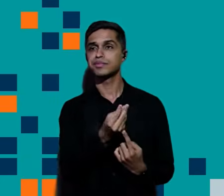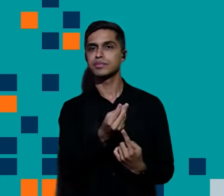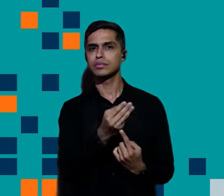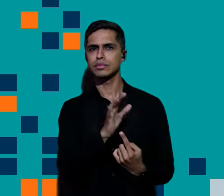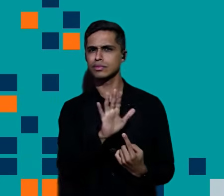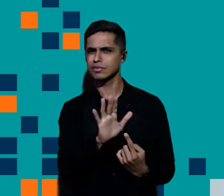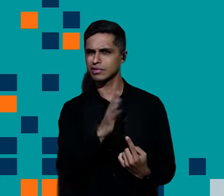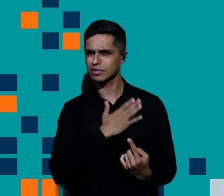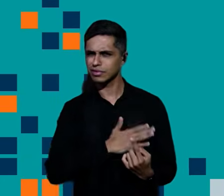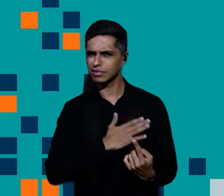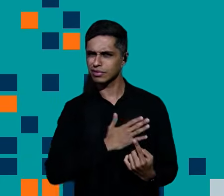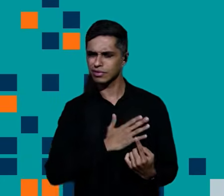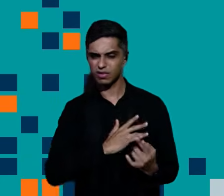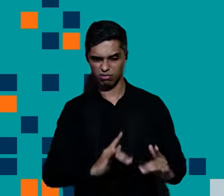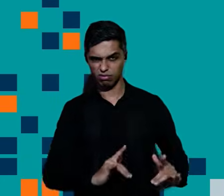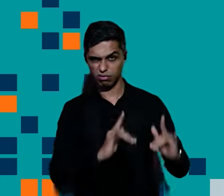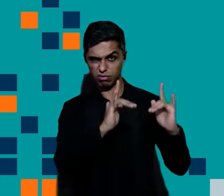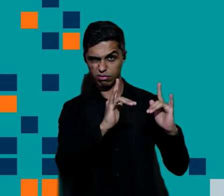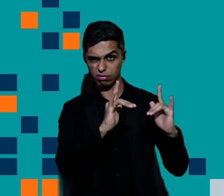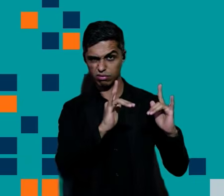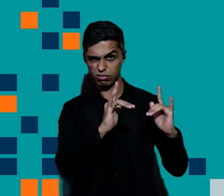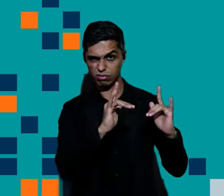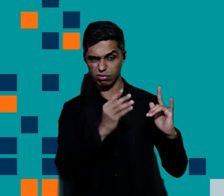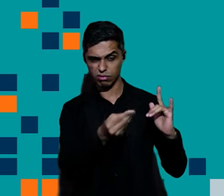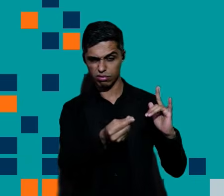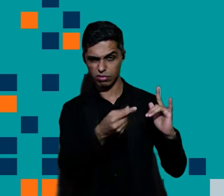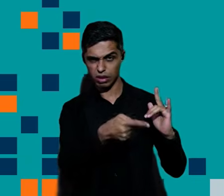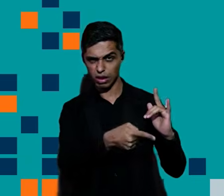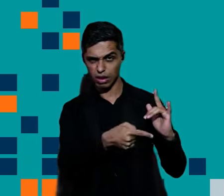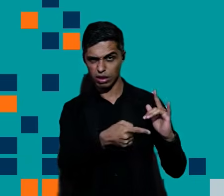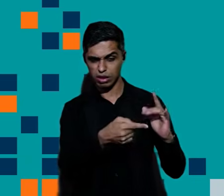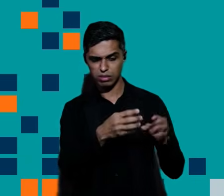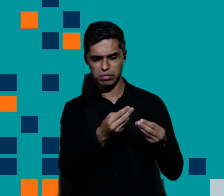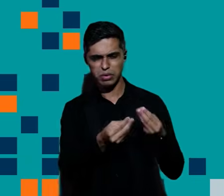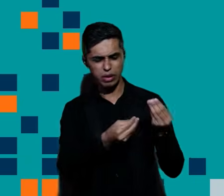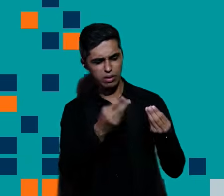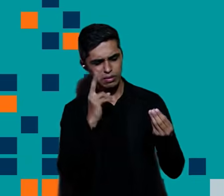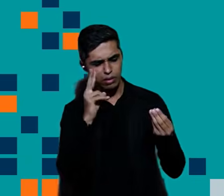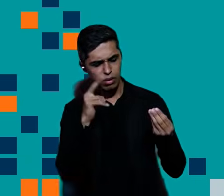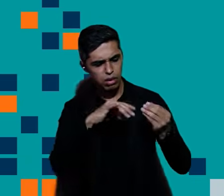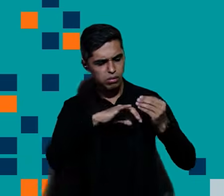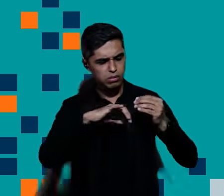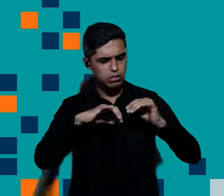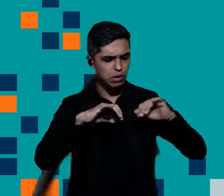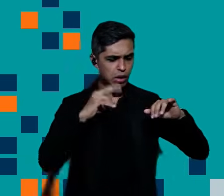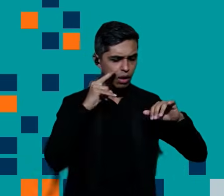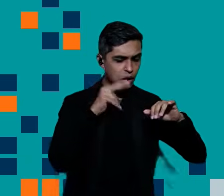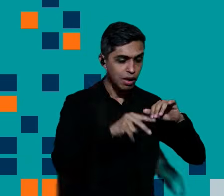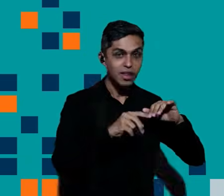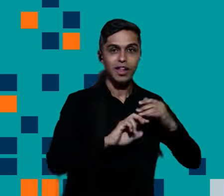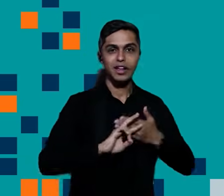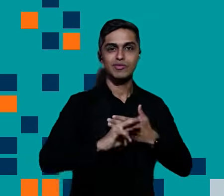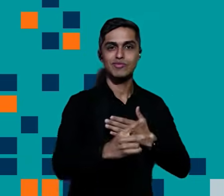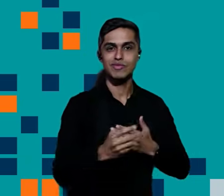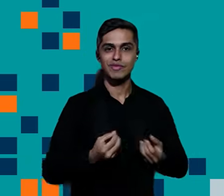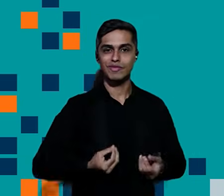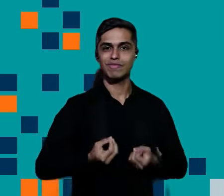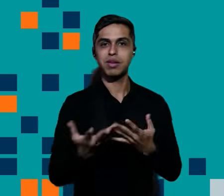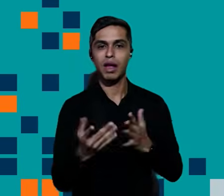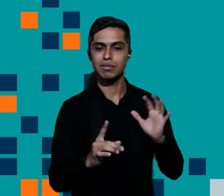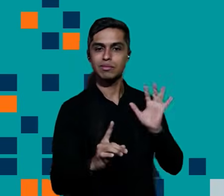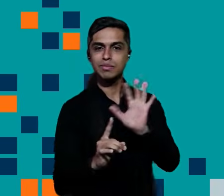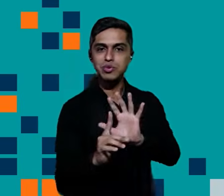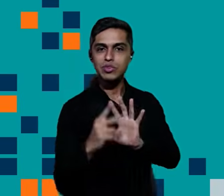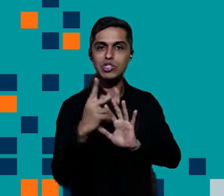not by what it is, but more importantly, what it does. And what it does is